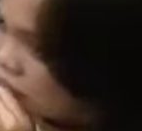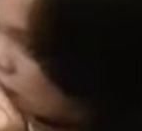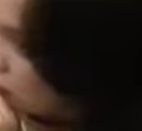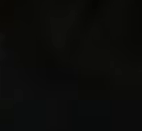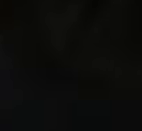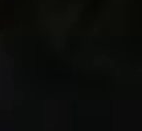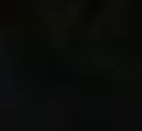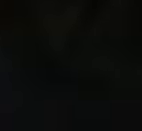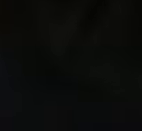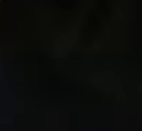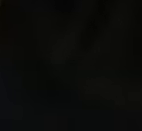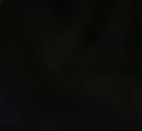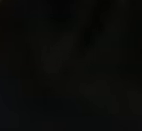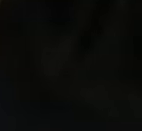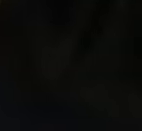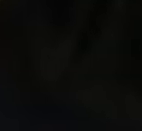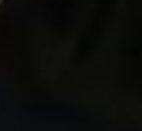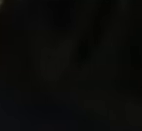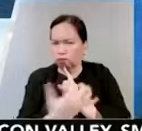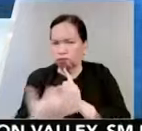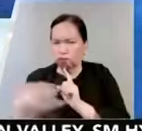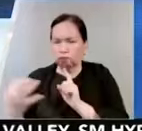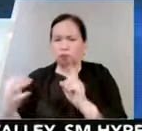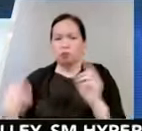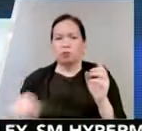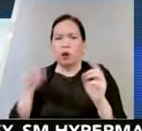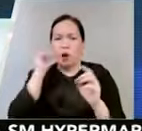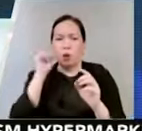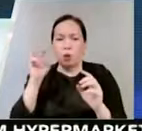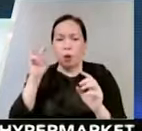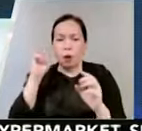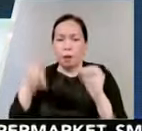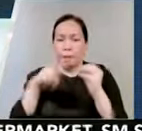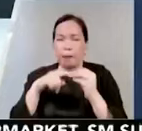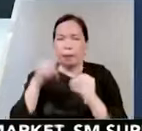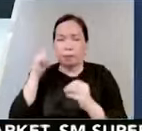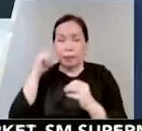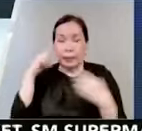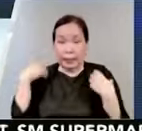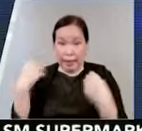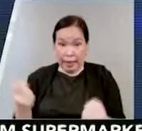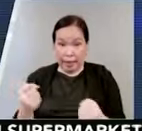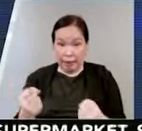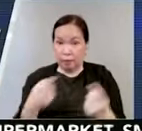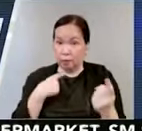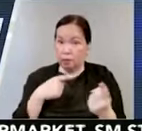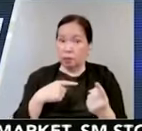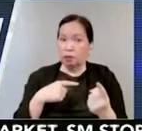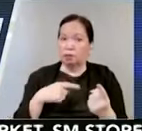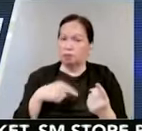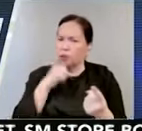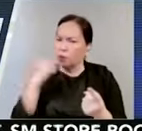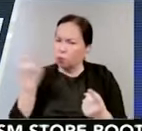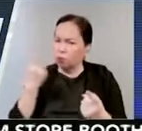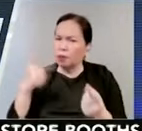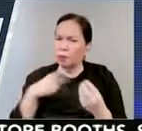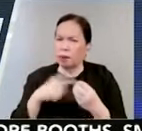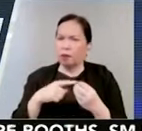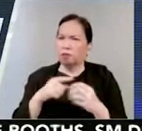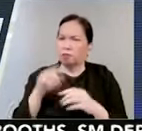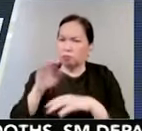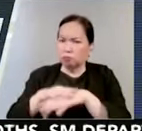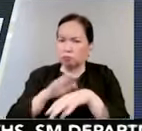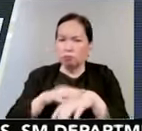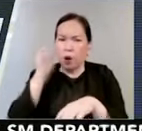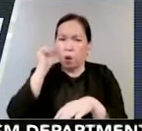pakikipag-usap, lalo na sa mental health awareness. Not only raised awareness about mental health, but also fostered a